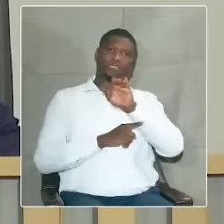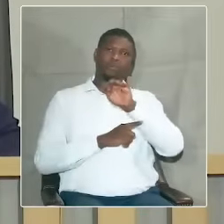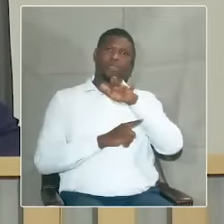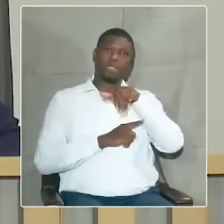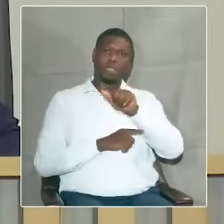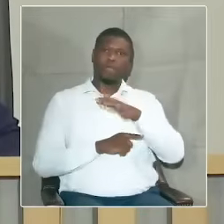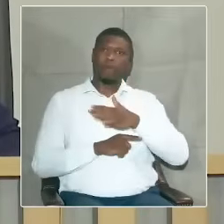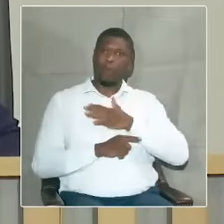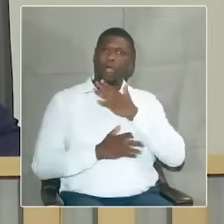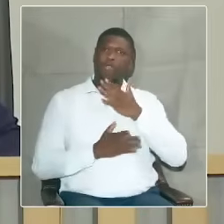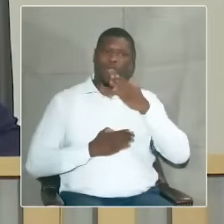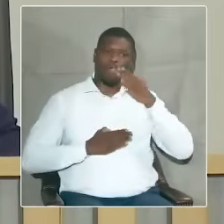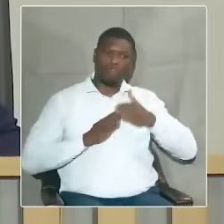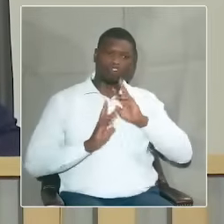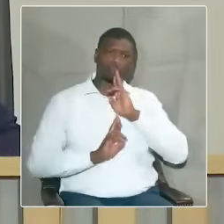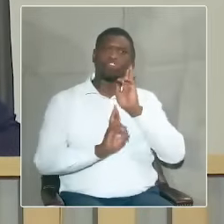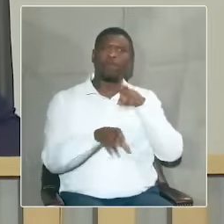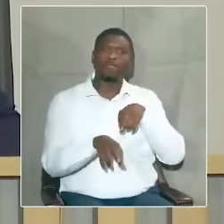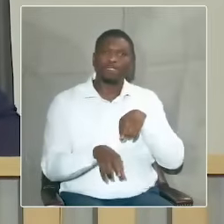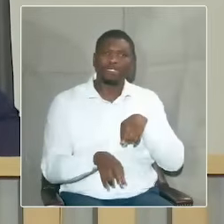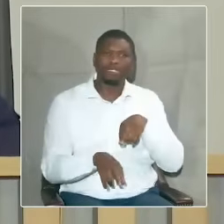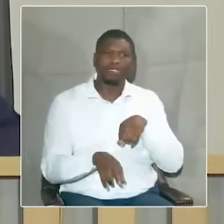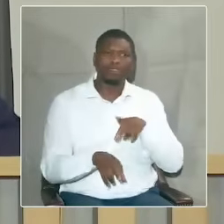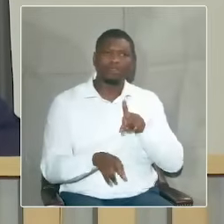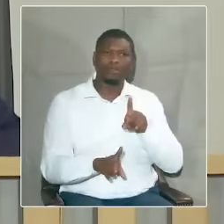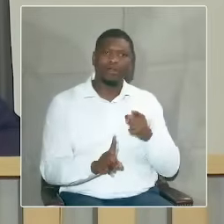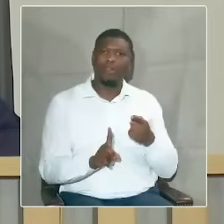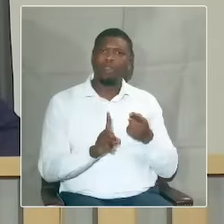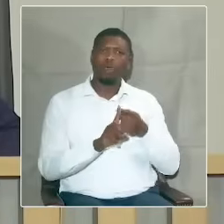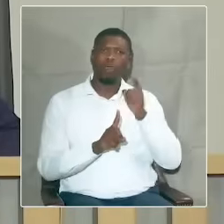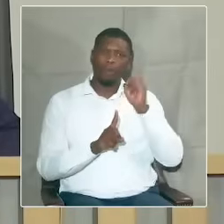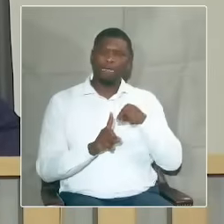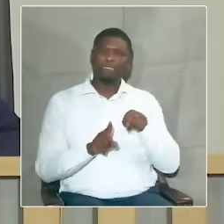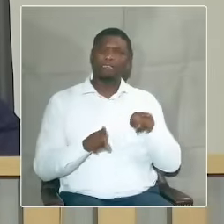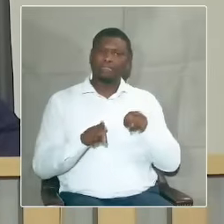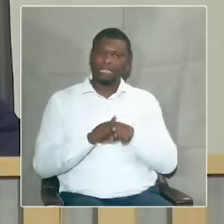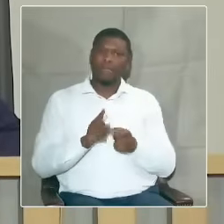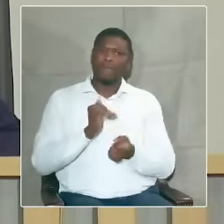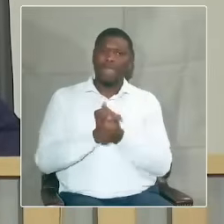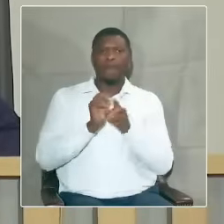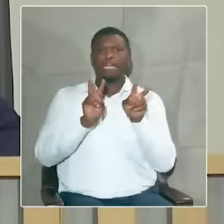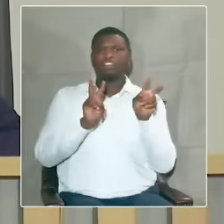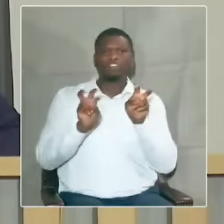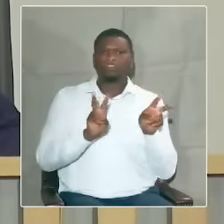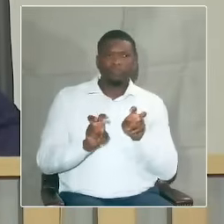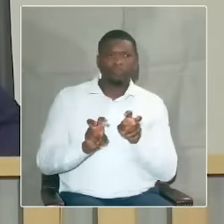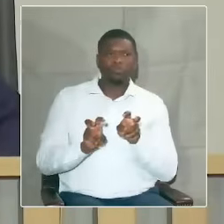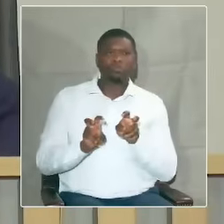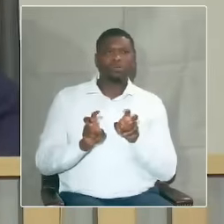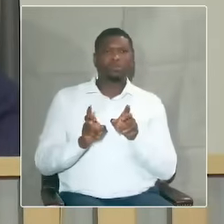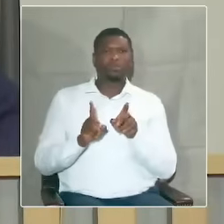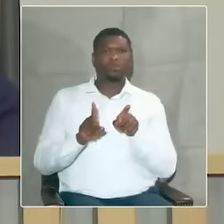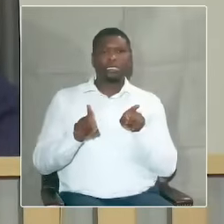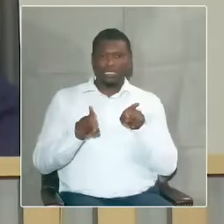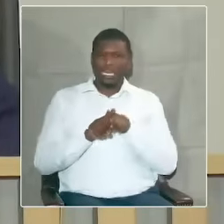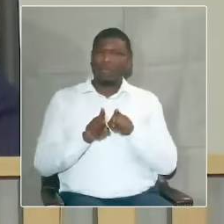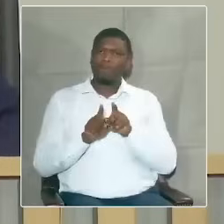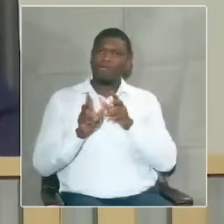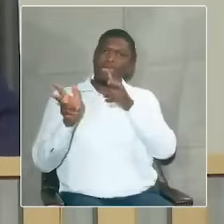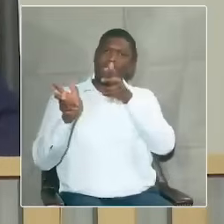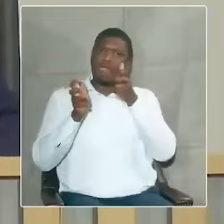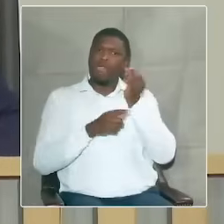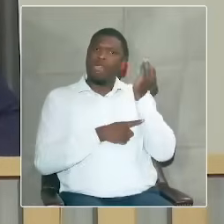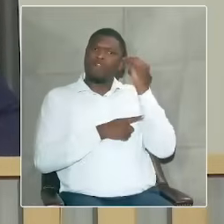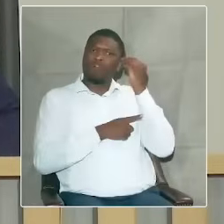the closing report to include the very same information, the very same information